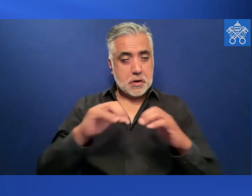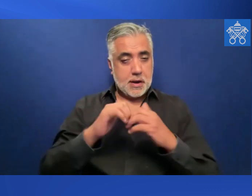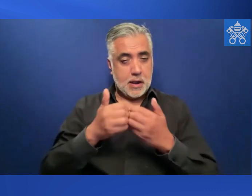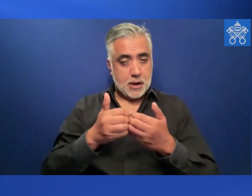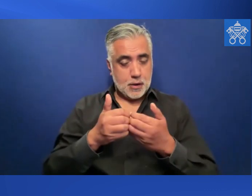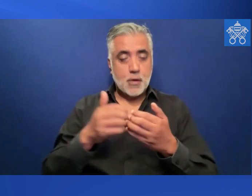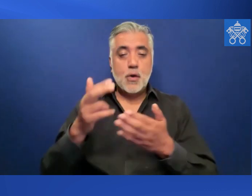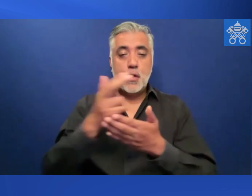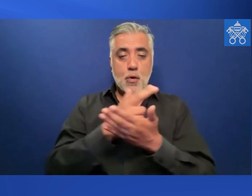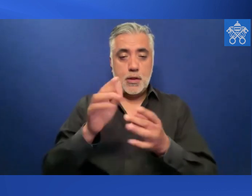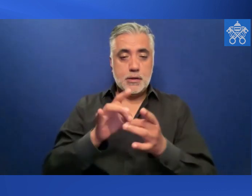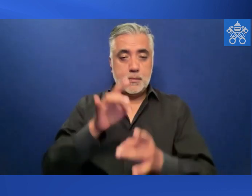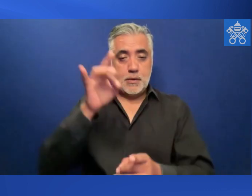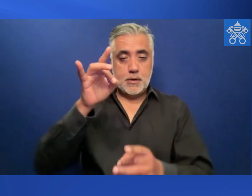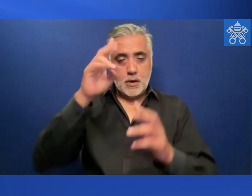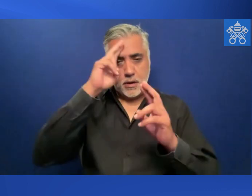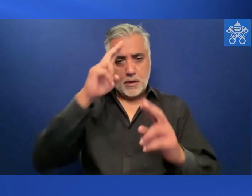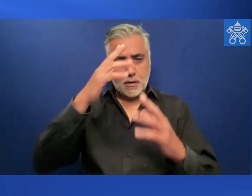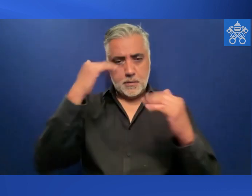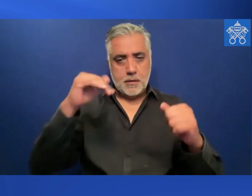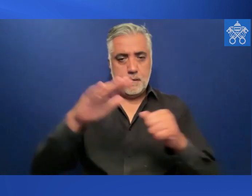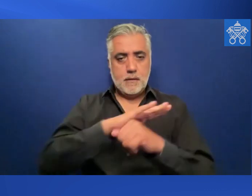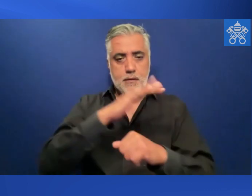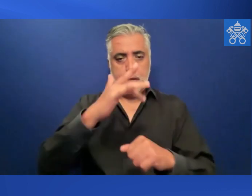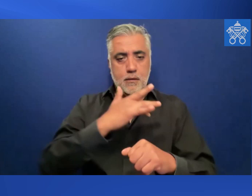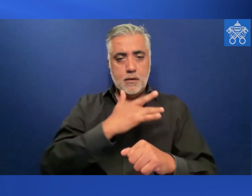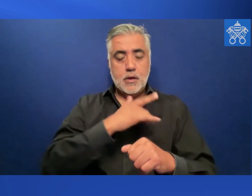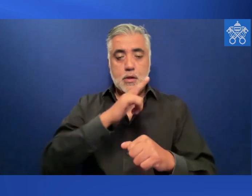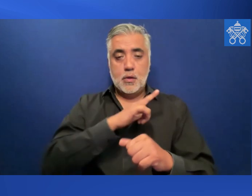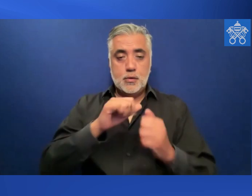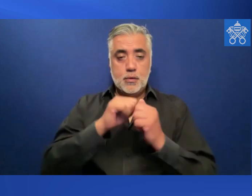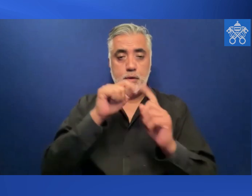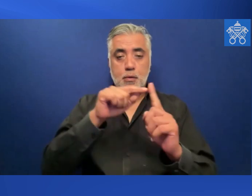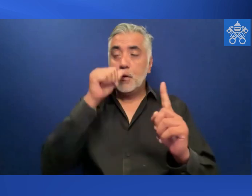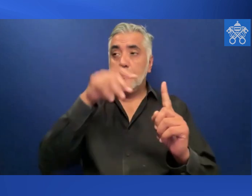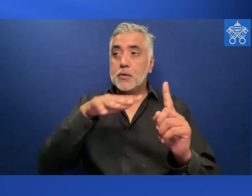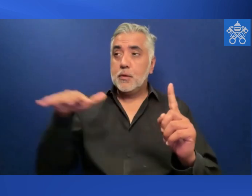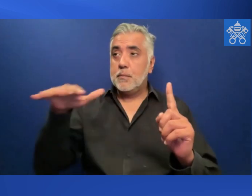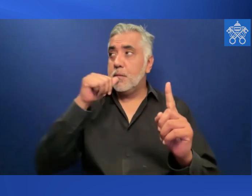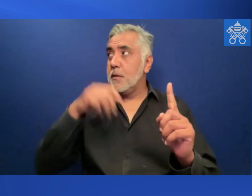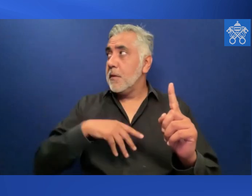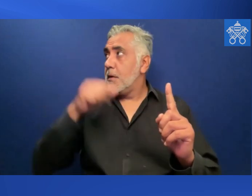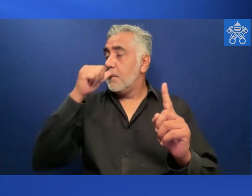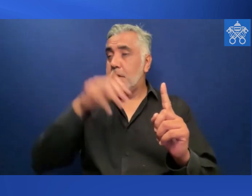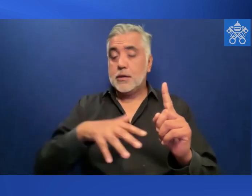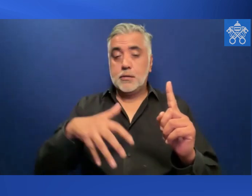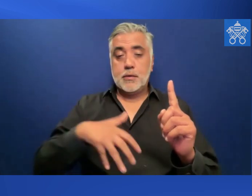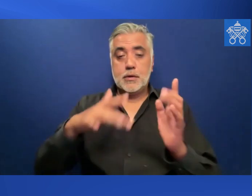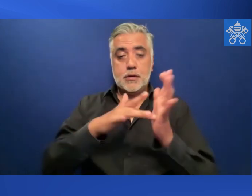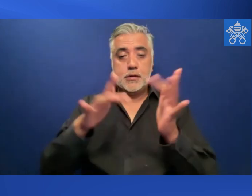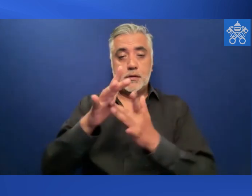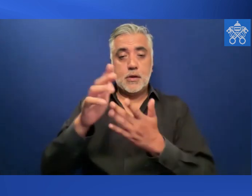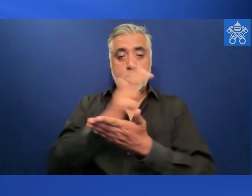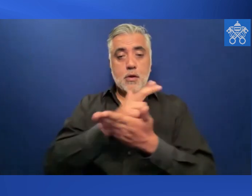Spiritu Sancto. Ave Maria, grazia plena, Dominus tecum, benedicta tui mulieribus, et benedictus fructus ventris tui, Iesus.